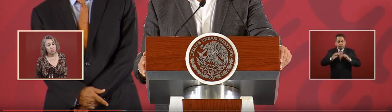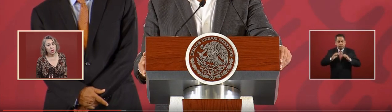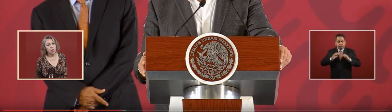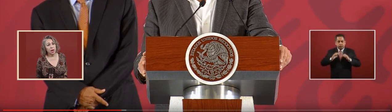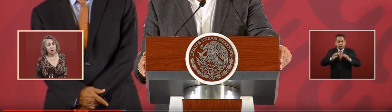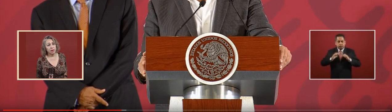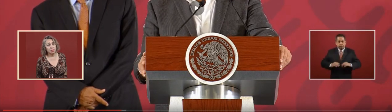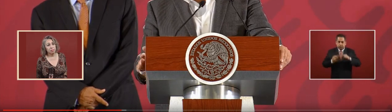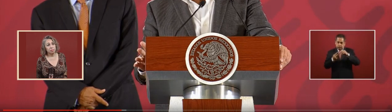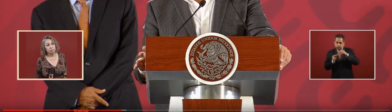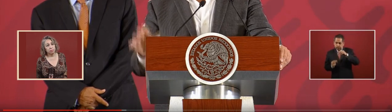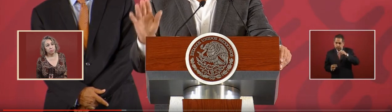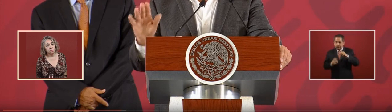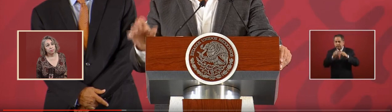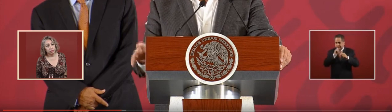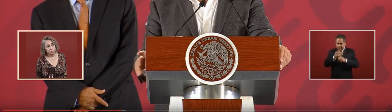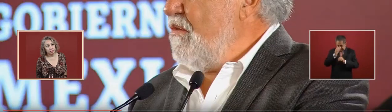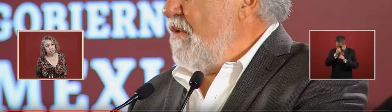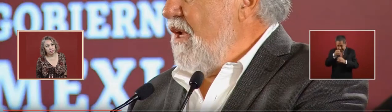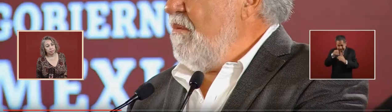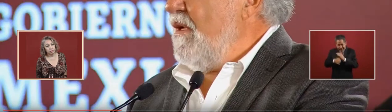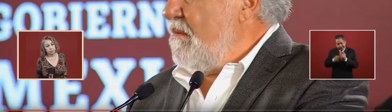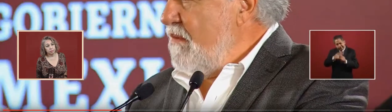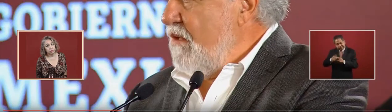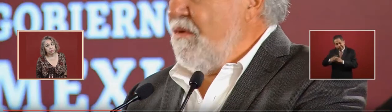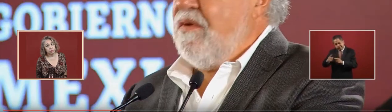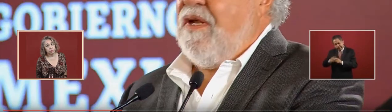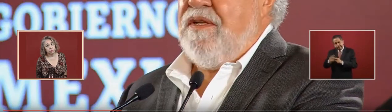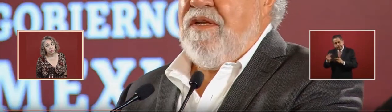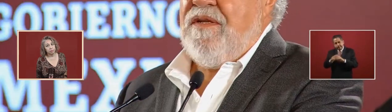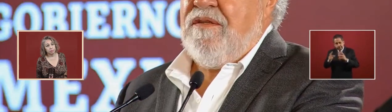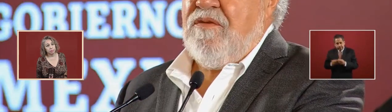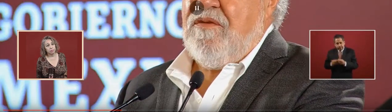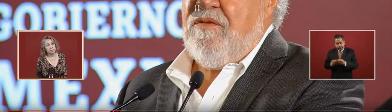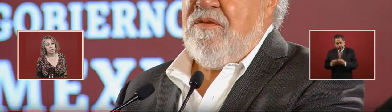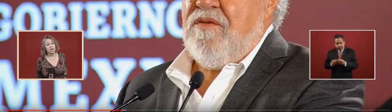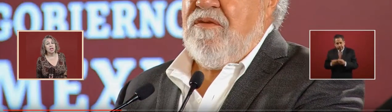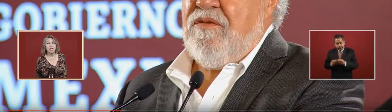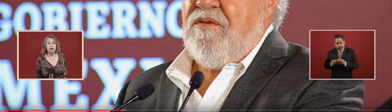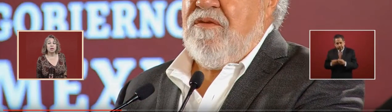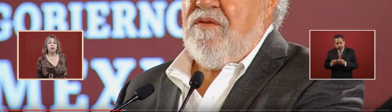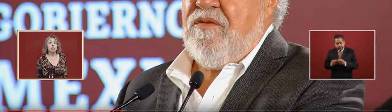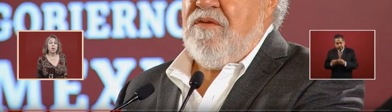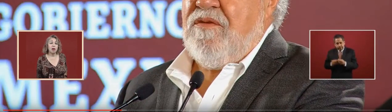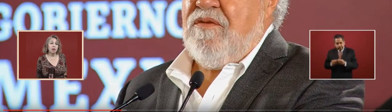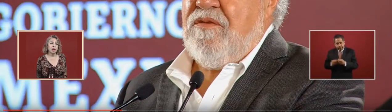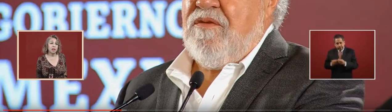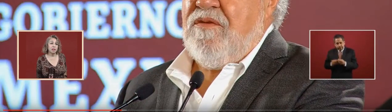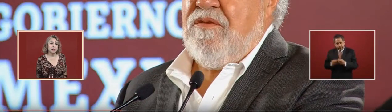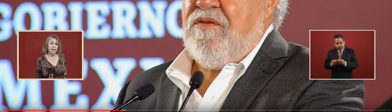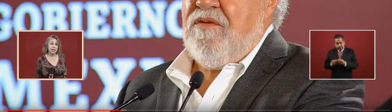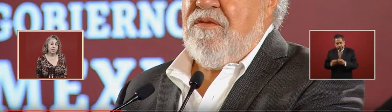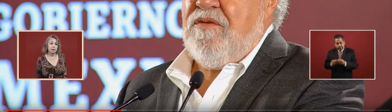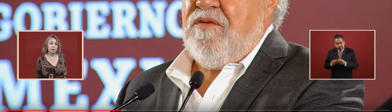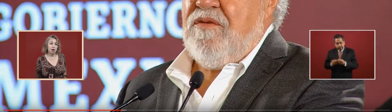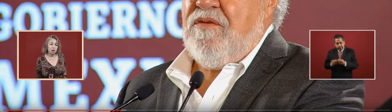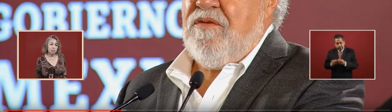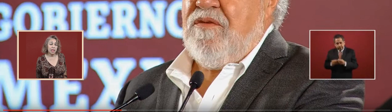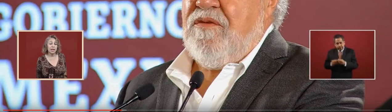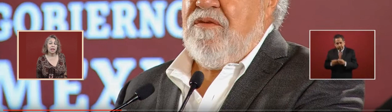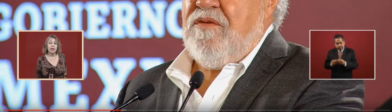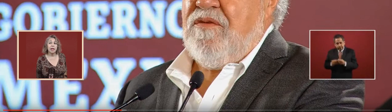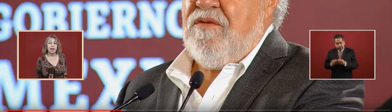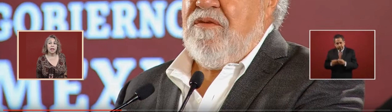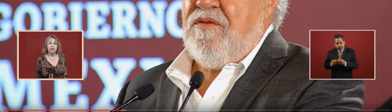that are required. Pero vamos a irnos con calma, y bueno que el INE está ayudando. And we are going to take it